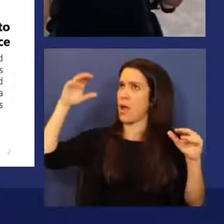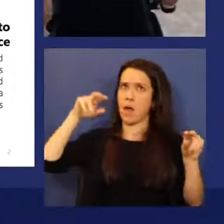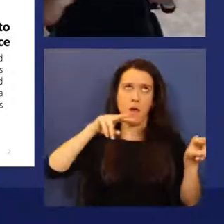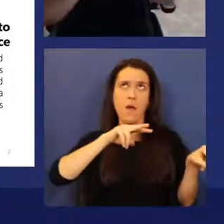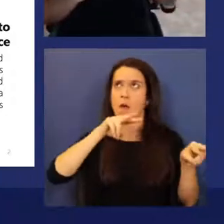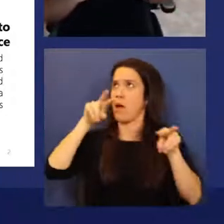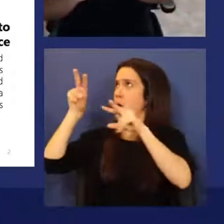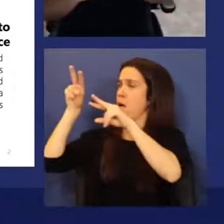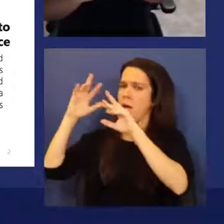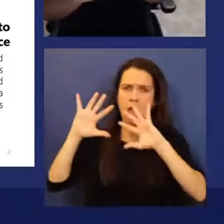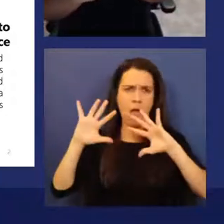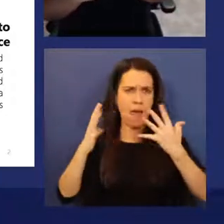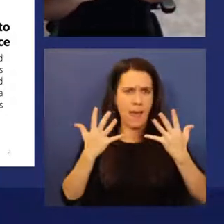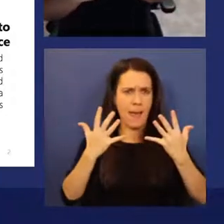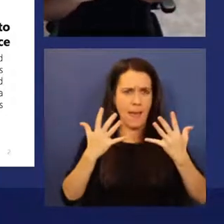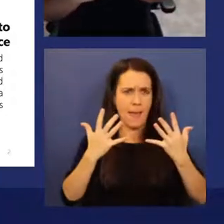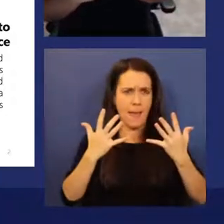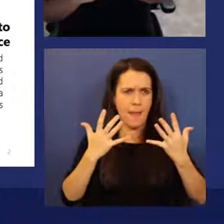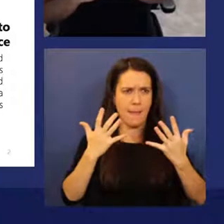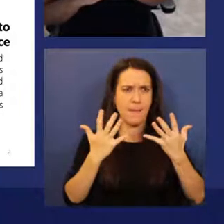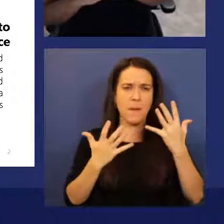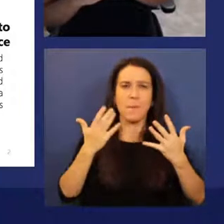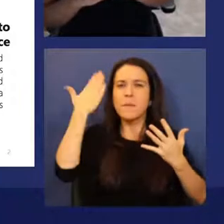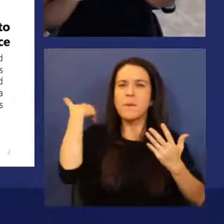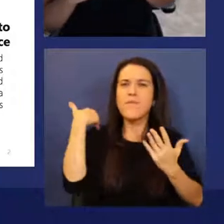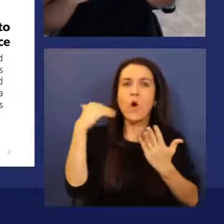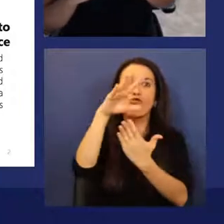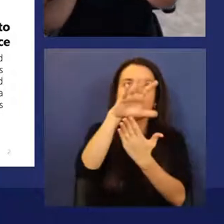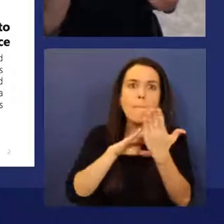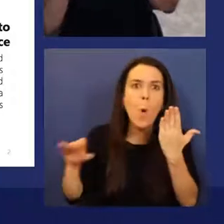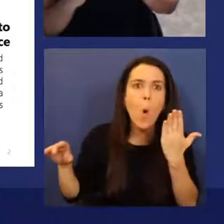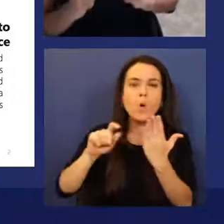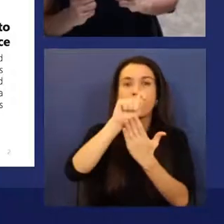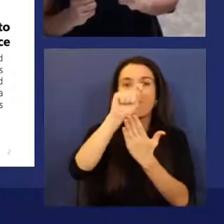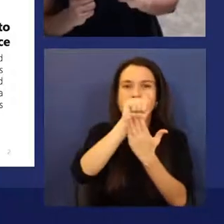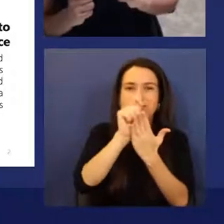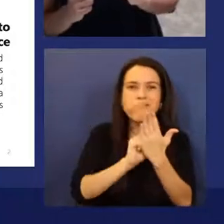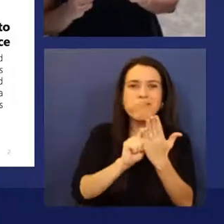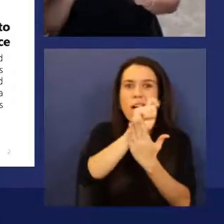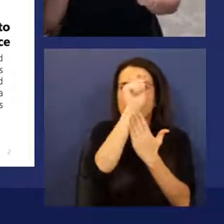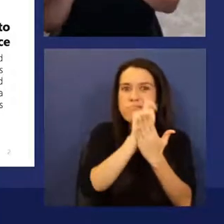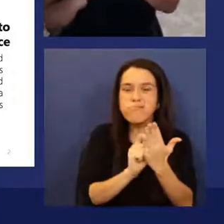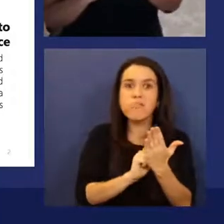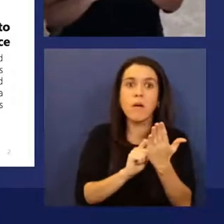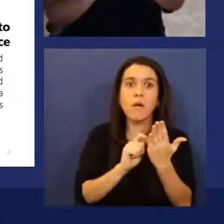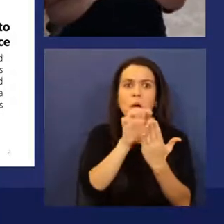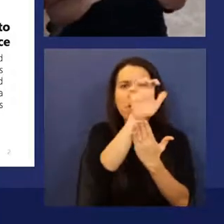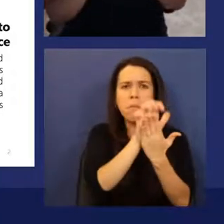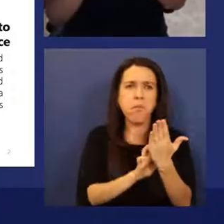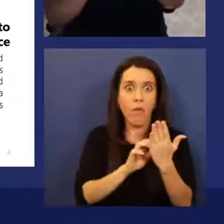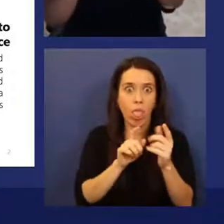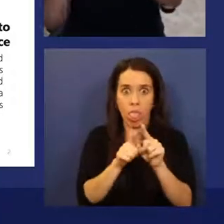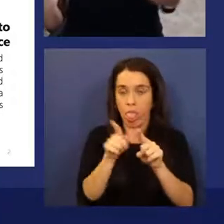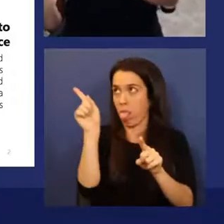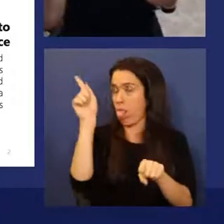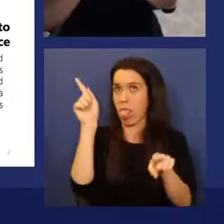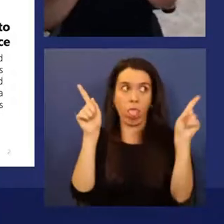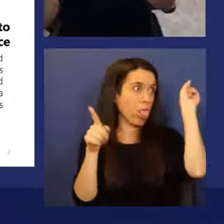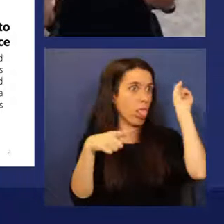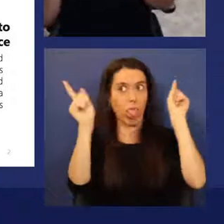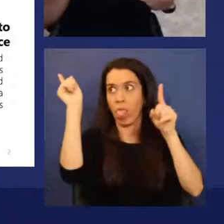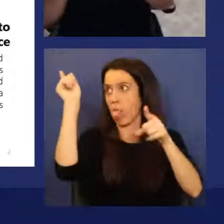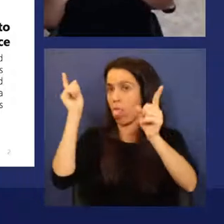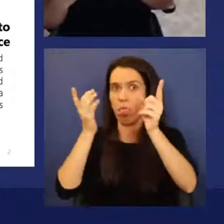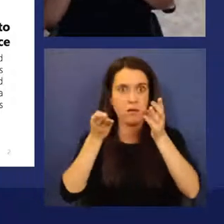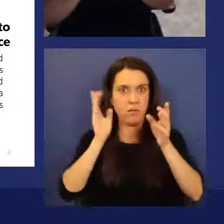Because when the reports and everything started to came out, nobody was on the same page. None of the analysis actually